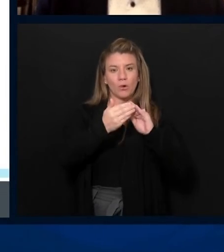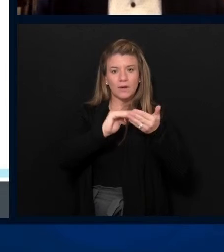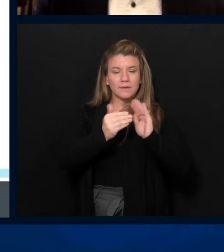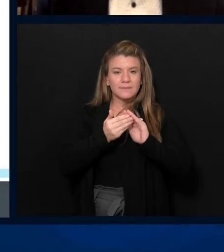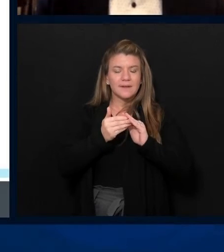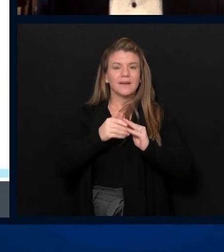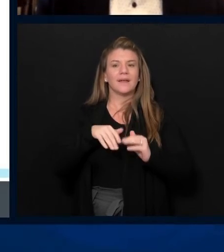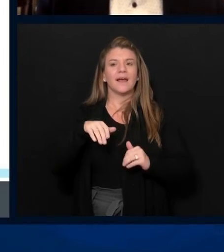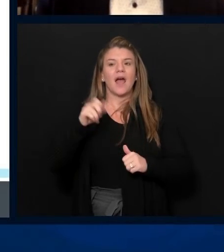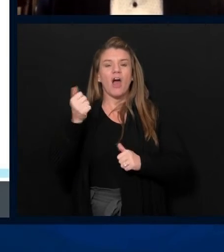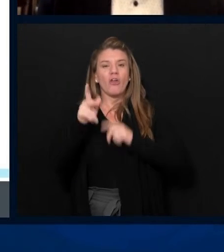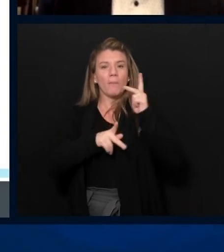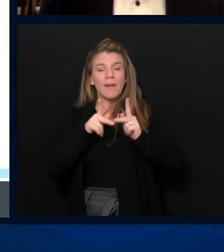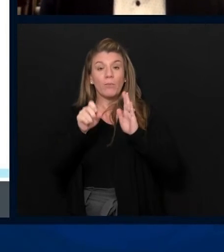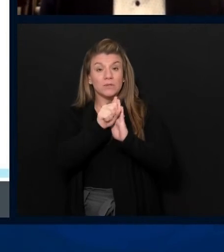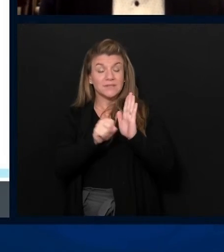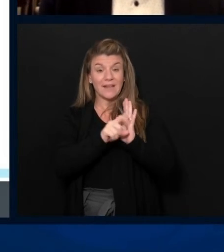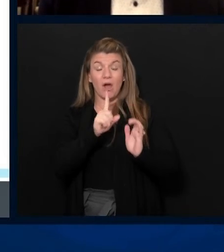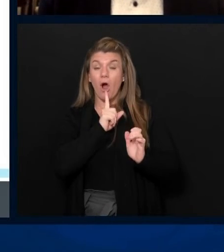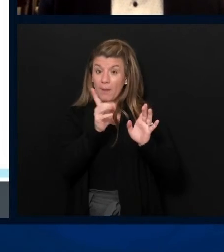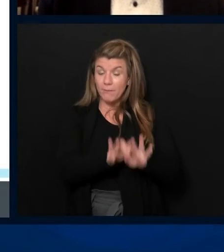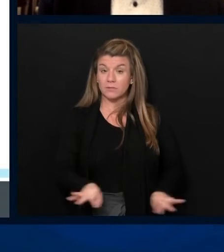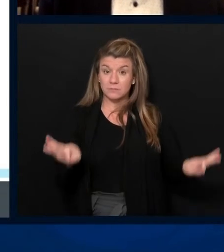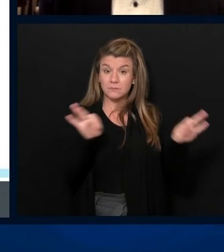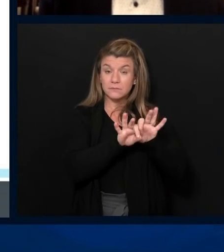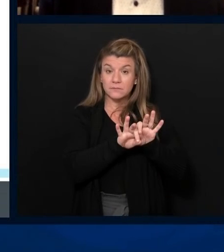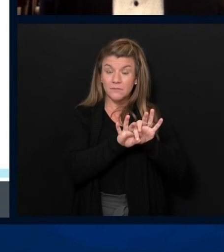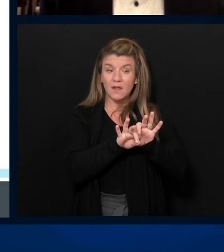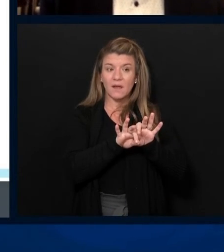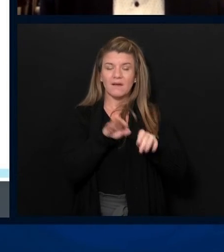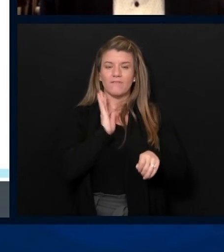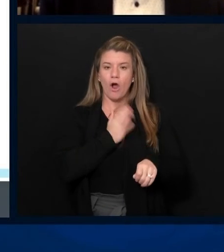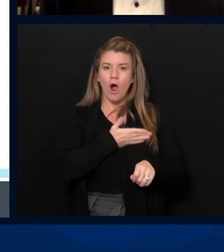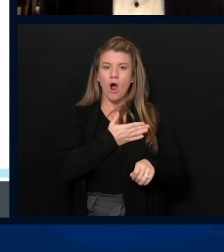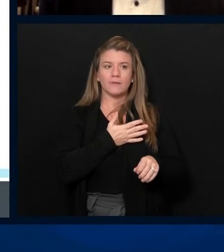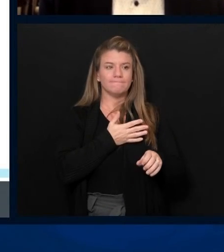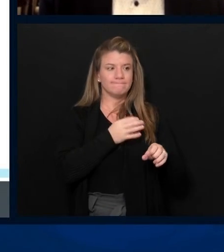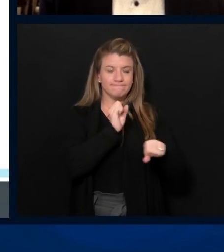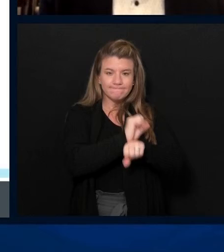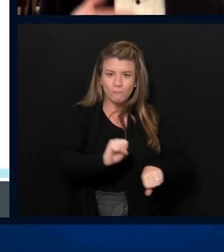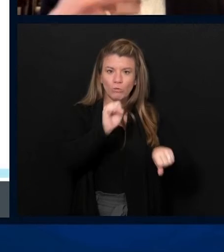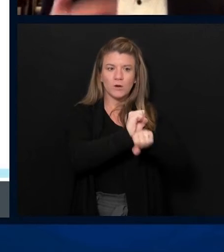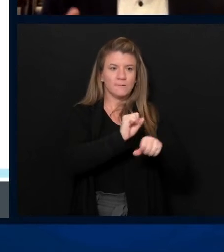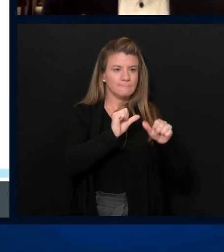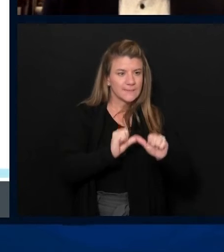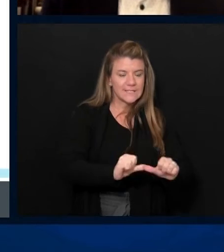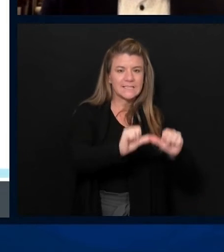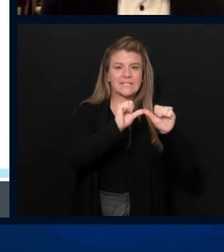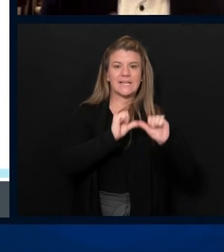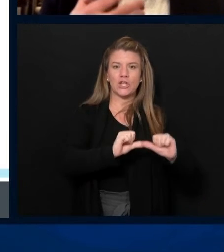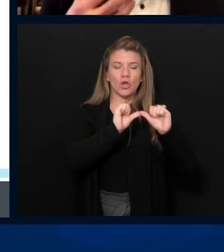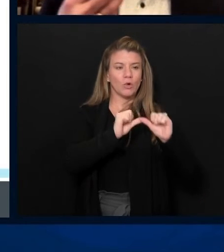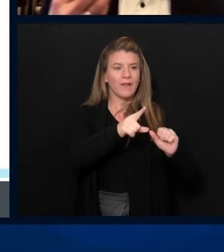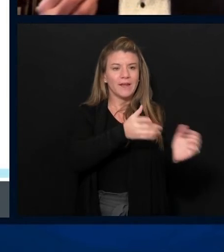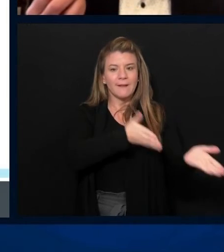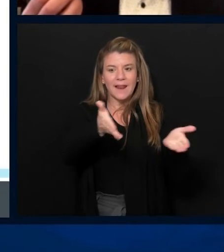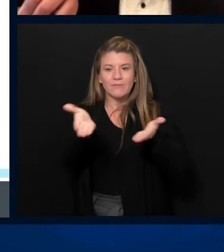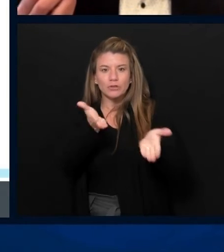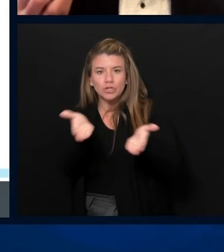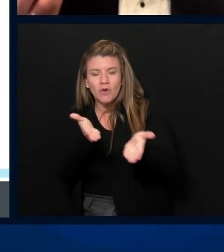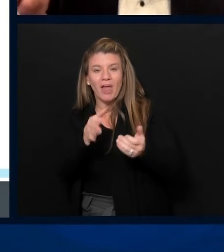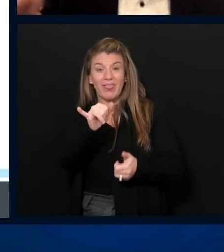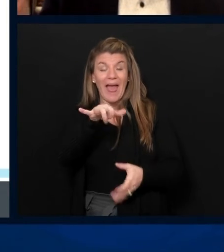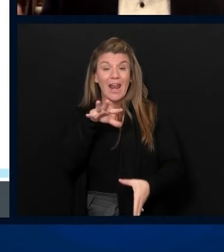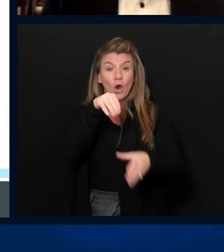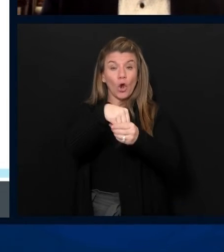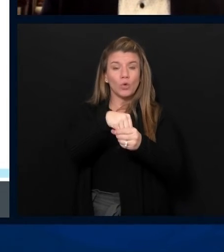other people in the state that are vital for our capacity and continue to deliver services. This will